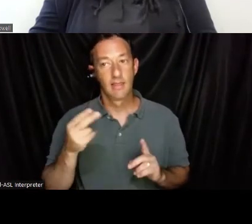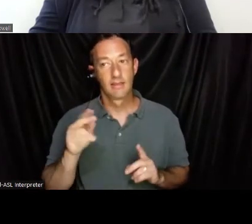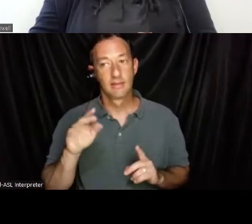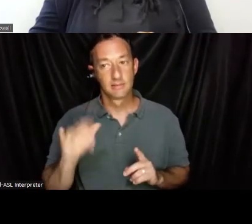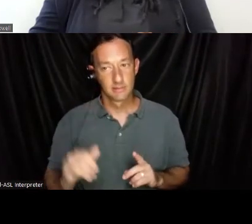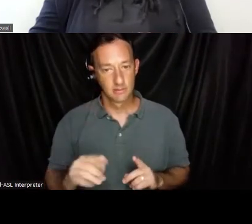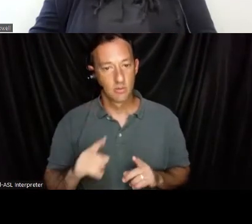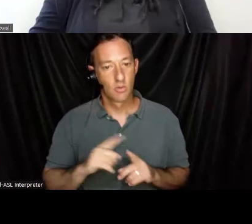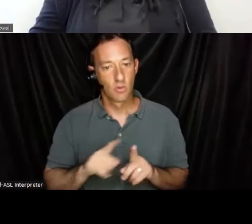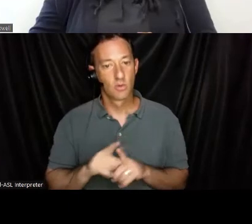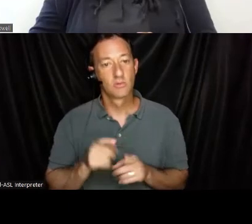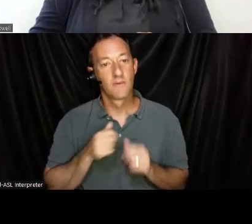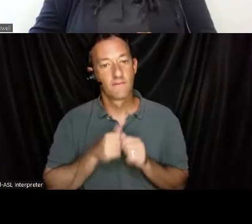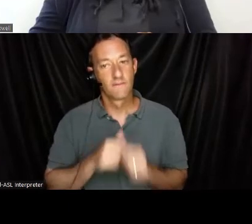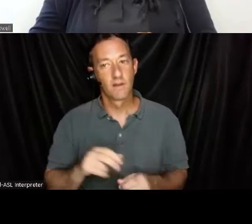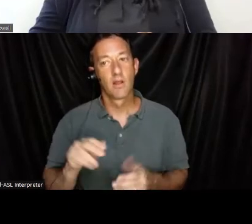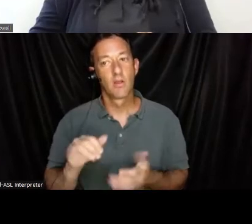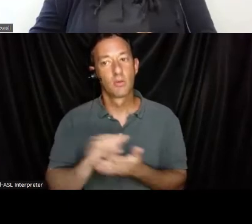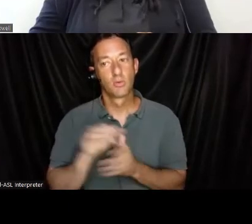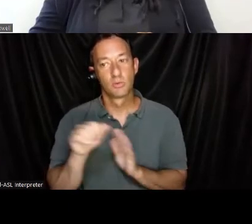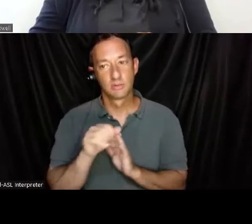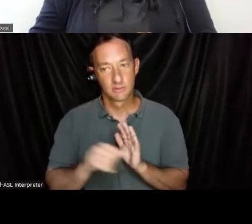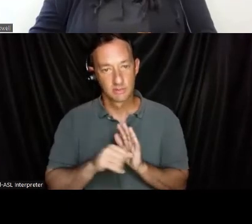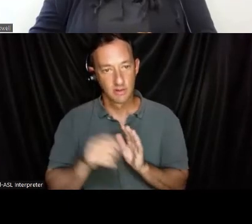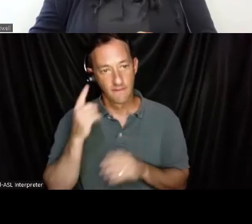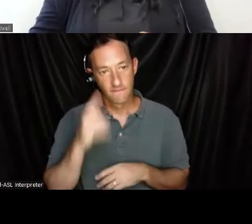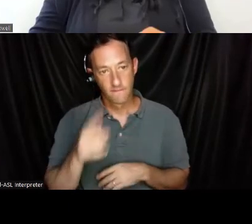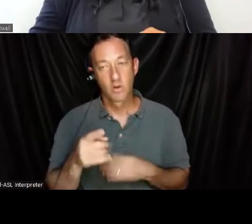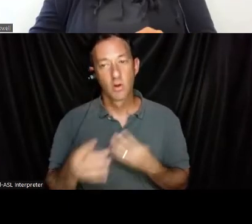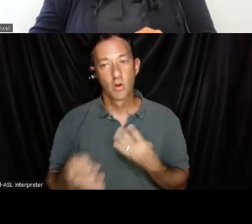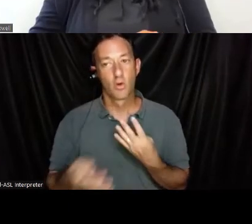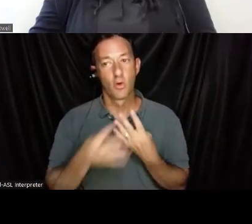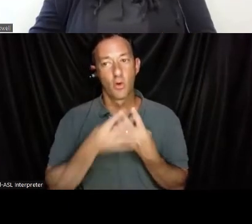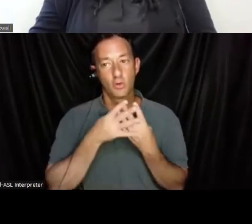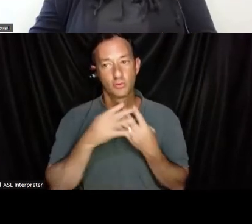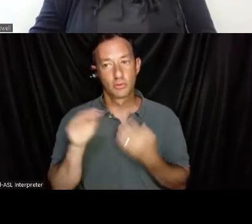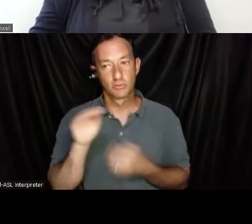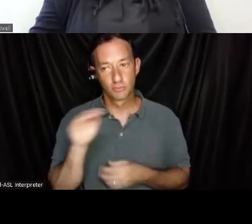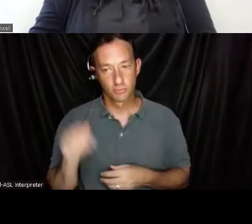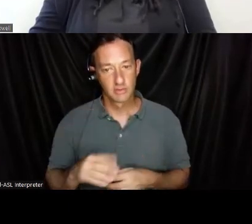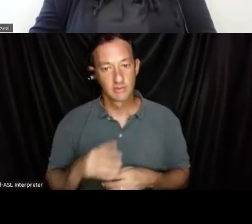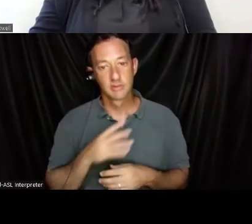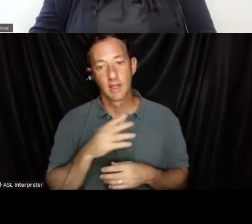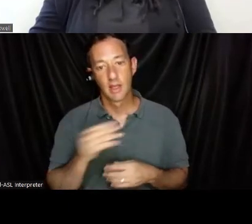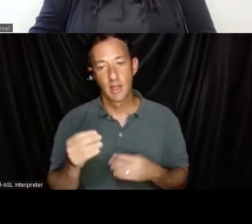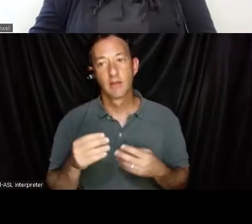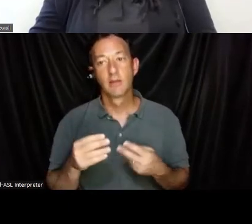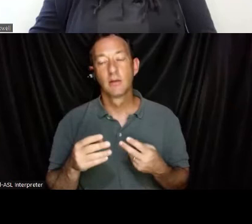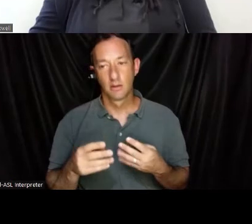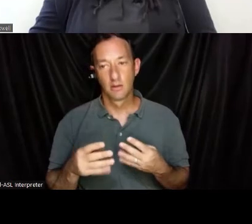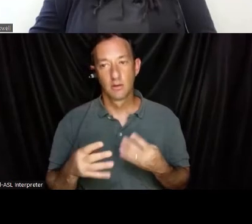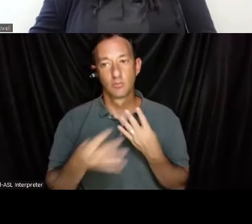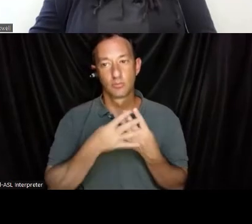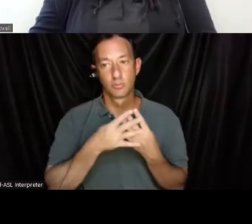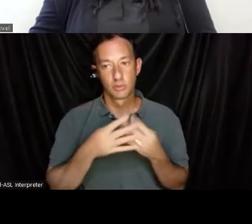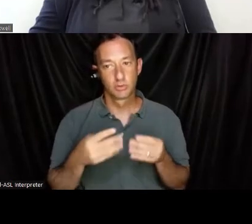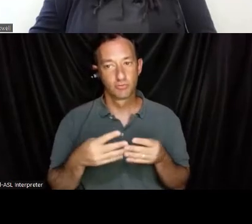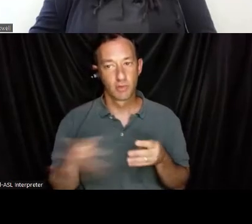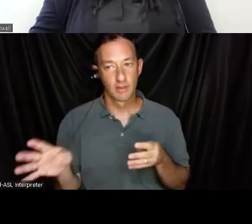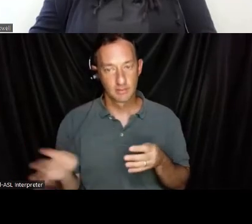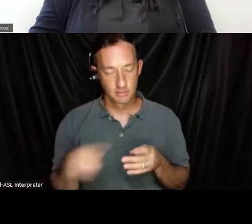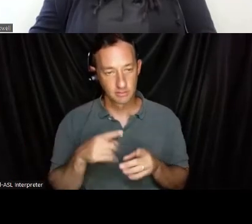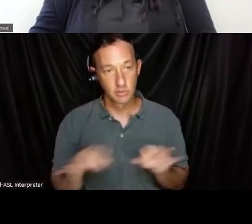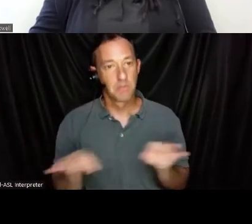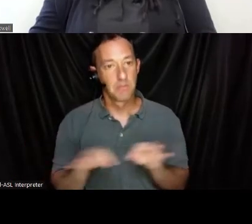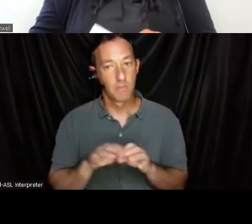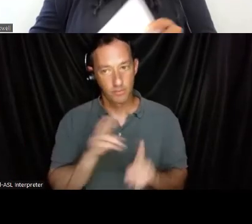data on incarceration rates and prison release. And so this is just important for the point because